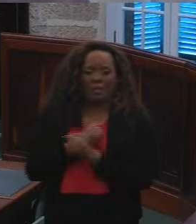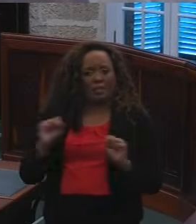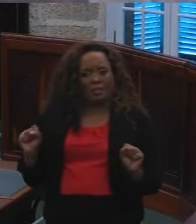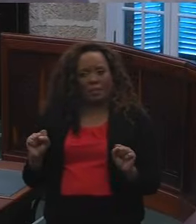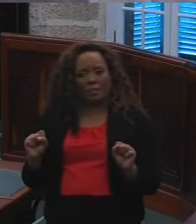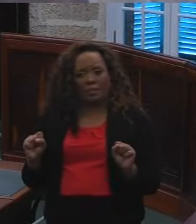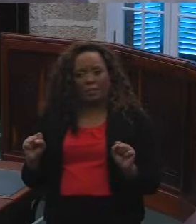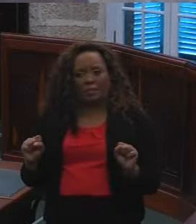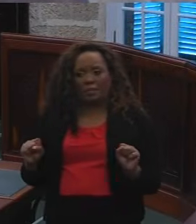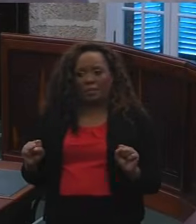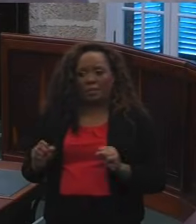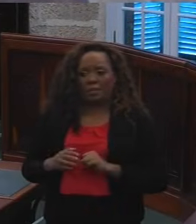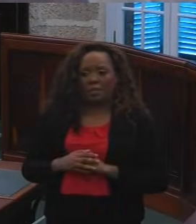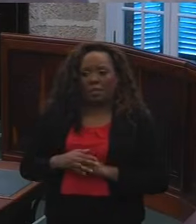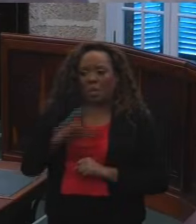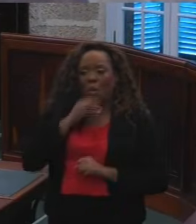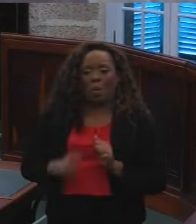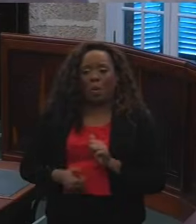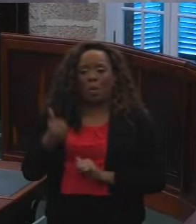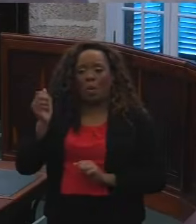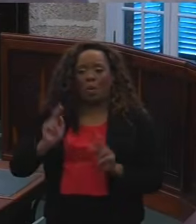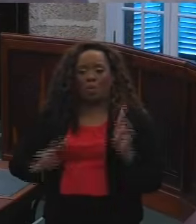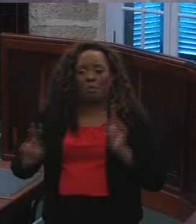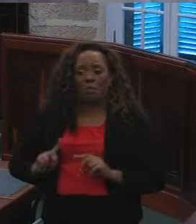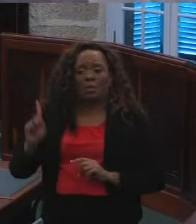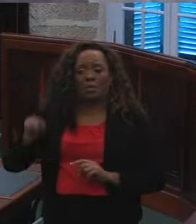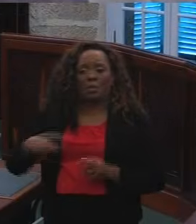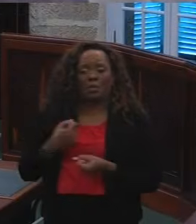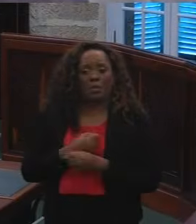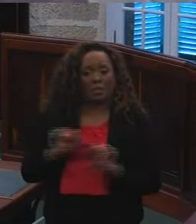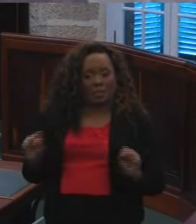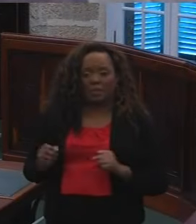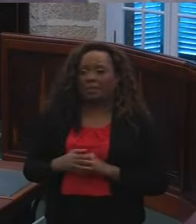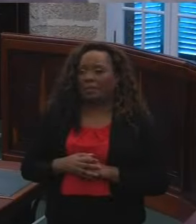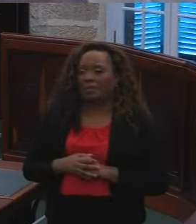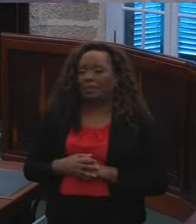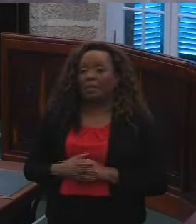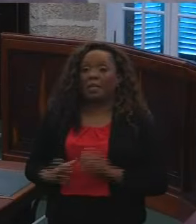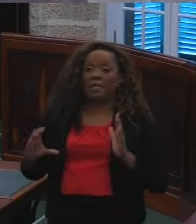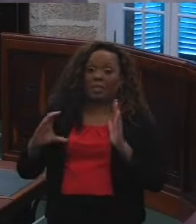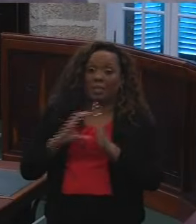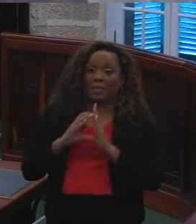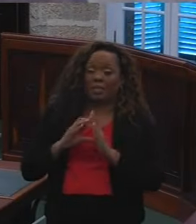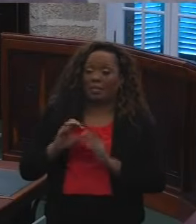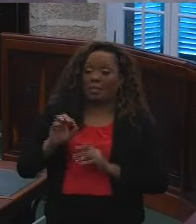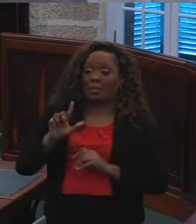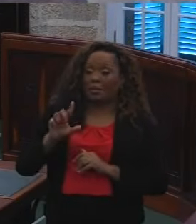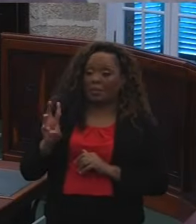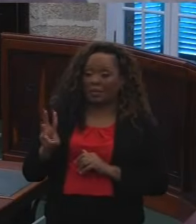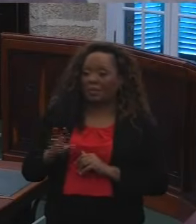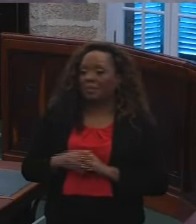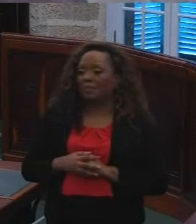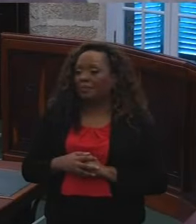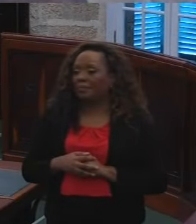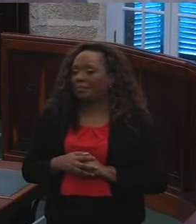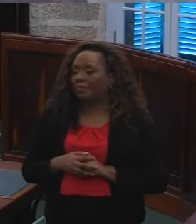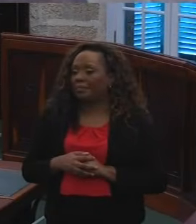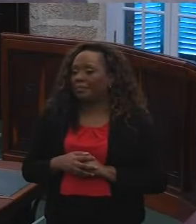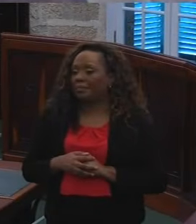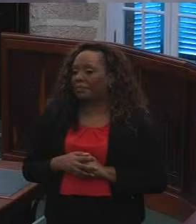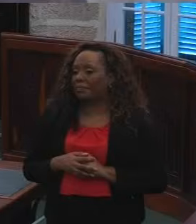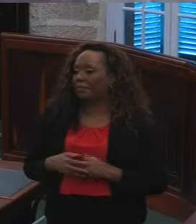for older persons. And at Section 26, an offense is created where a